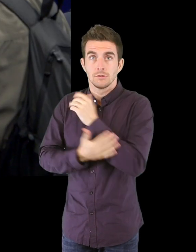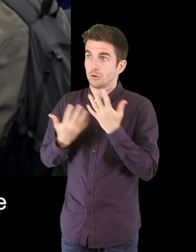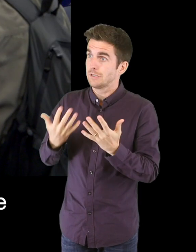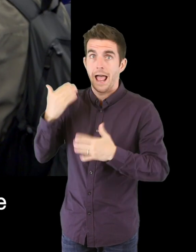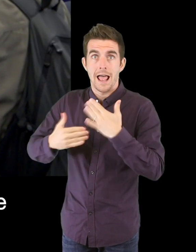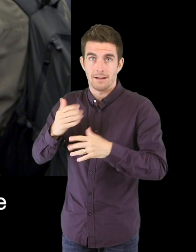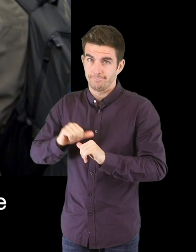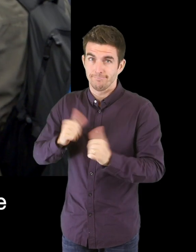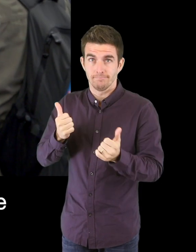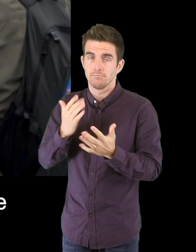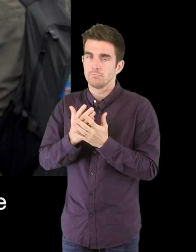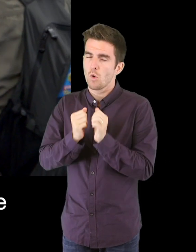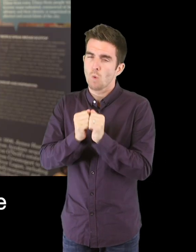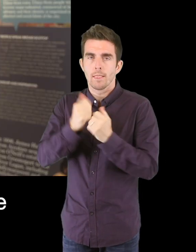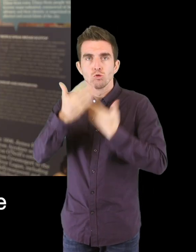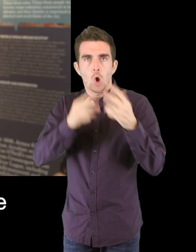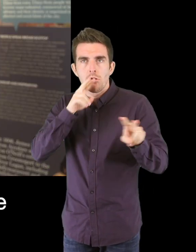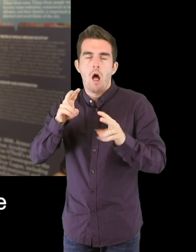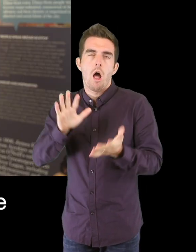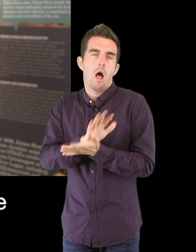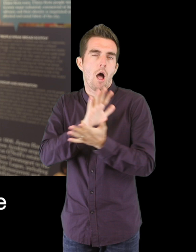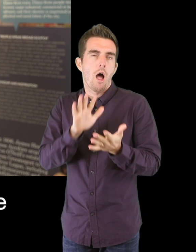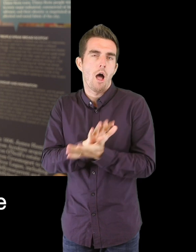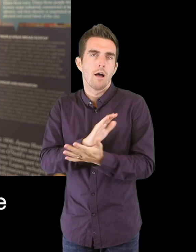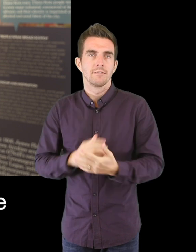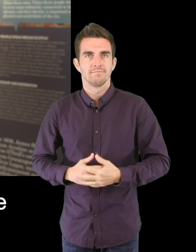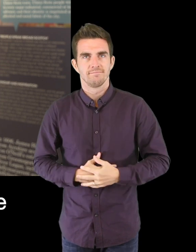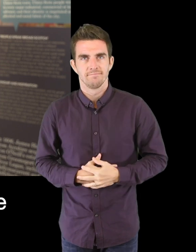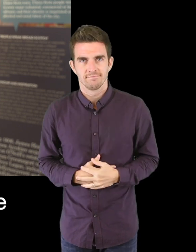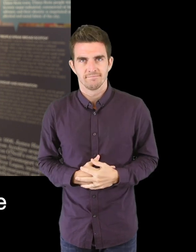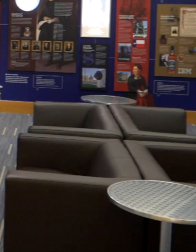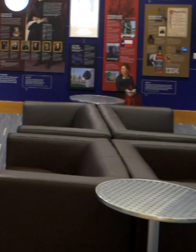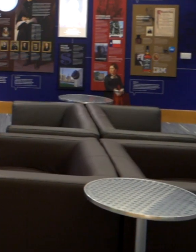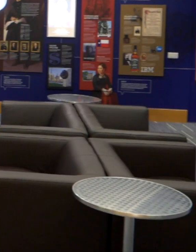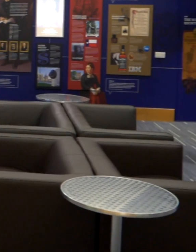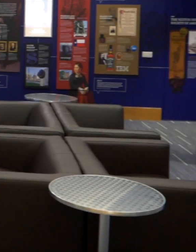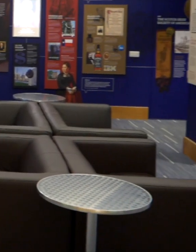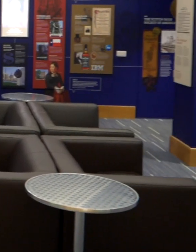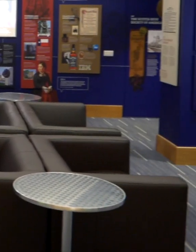It truly is a story worth sharing and one we hope you have time to explore.